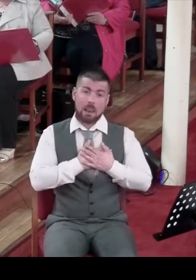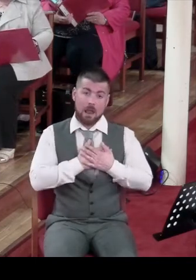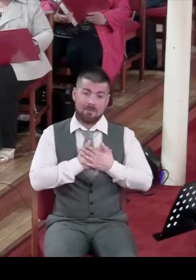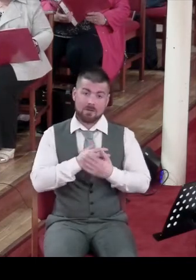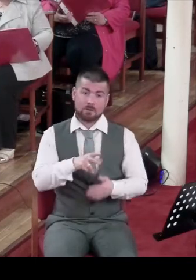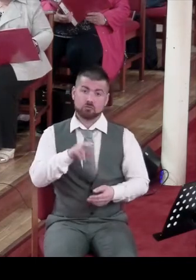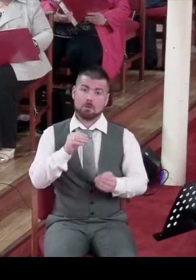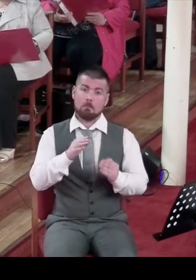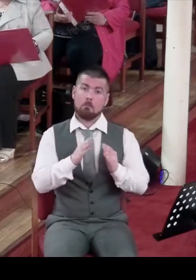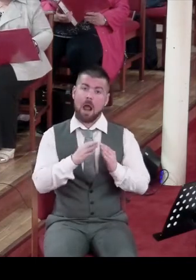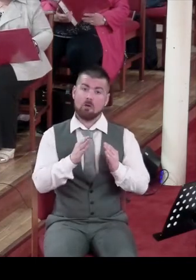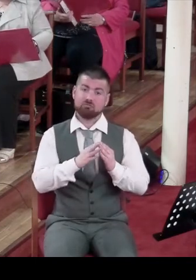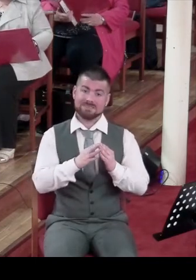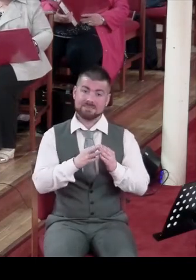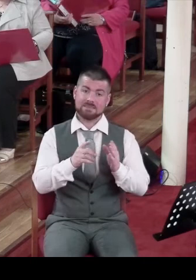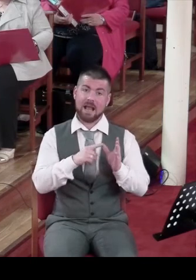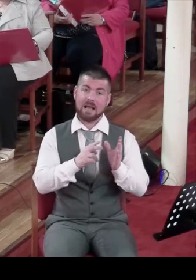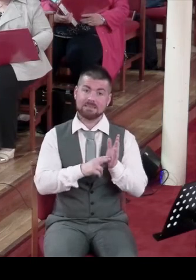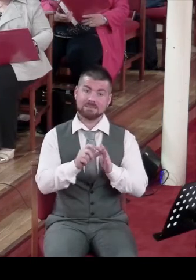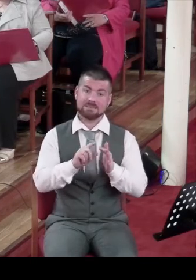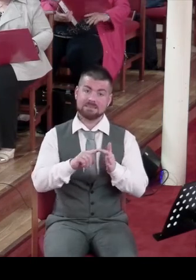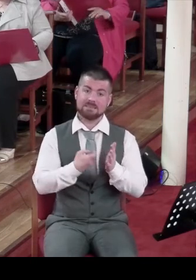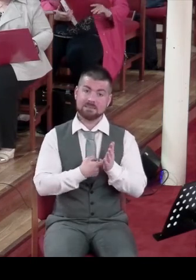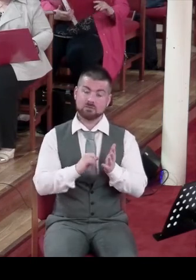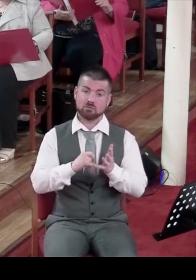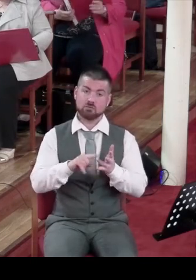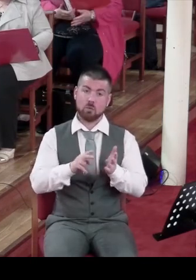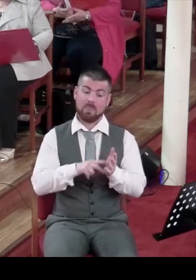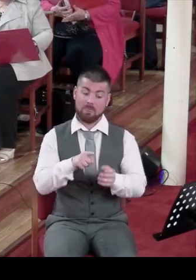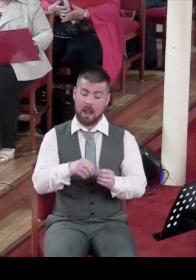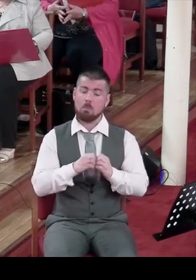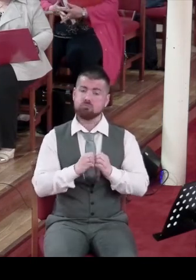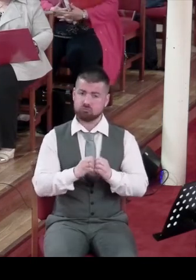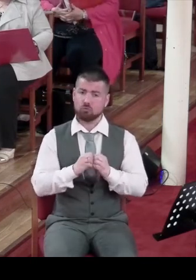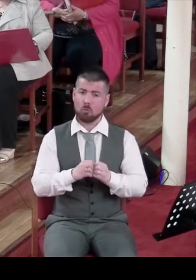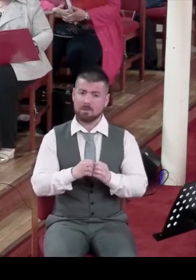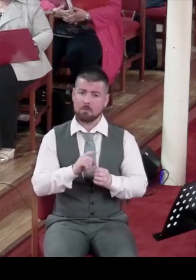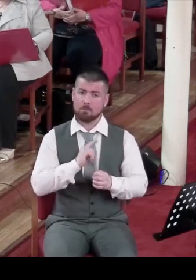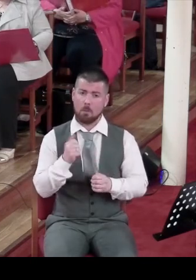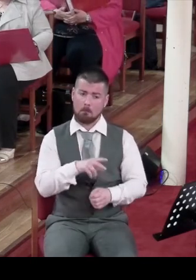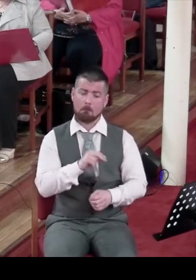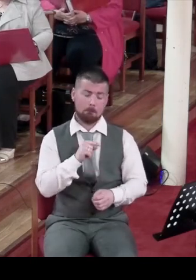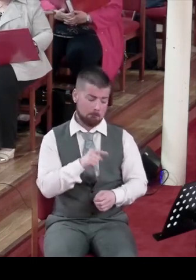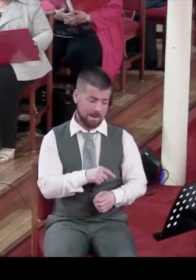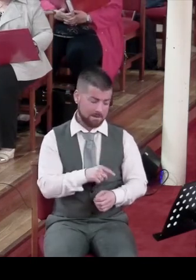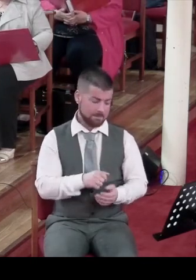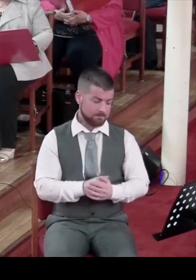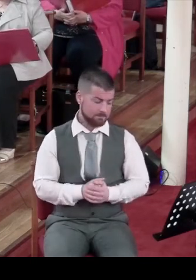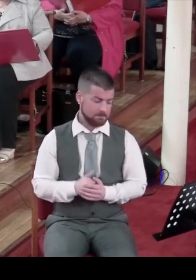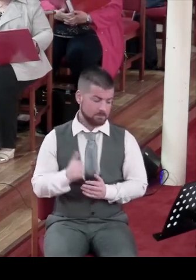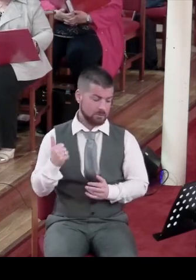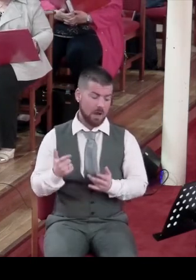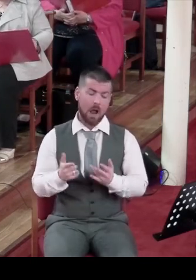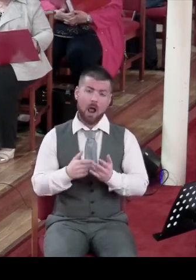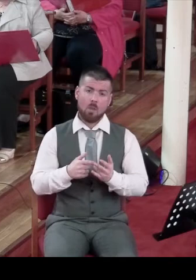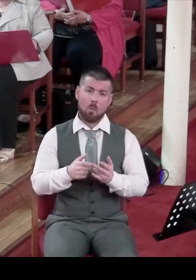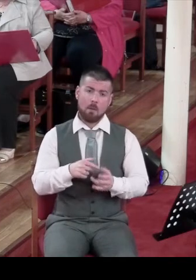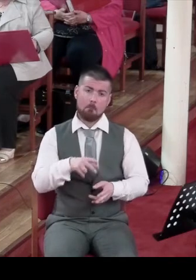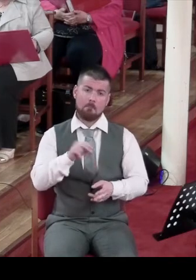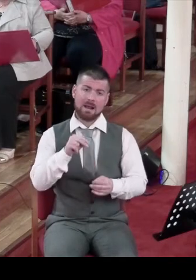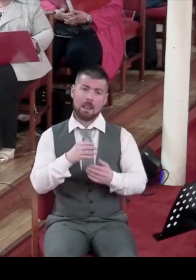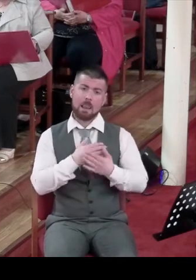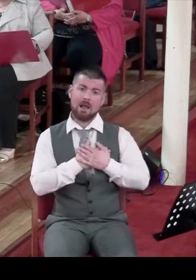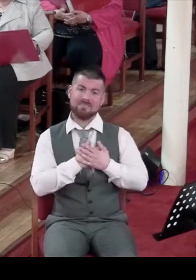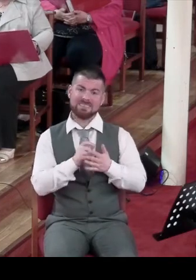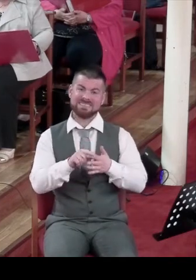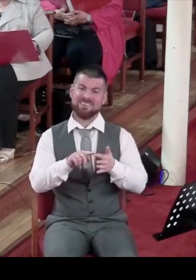Anderson. Now, actually, this is a very appropriate one for Margaret to have chosen. She was the other one who'd chosen Love Divine, All